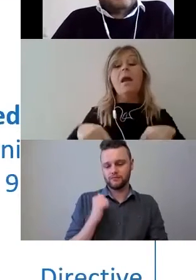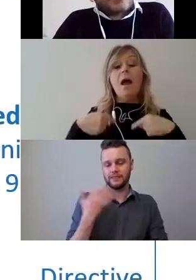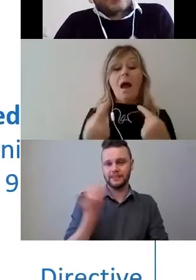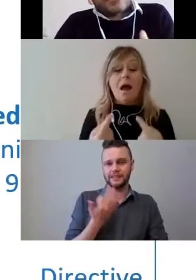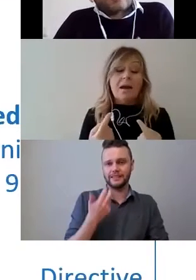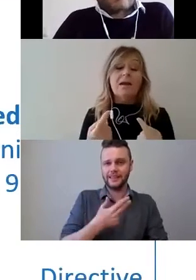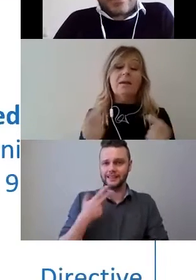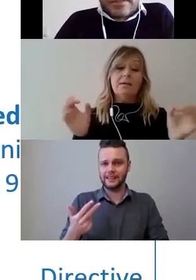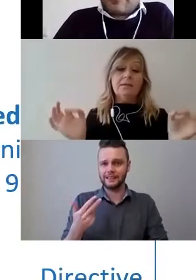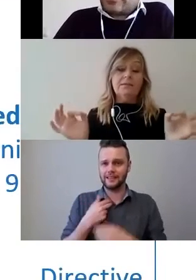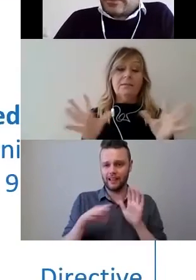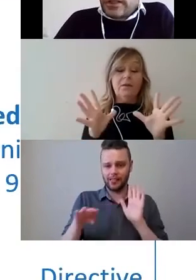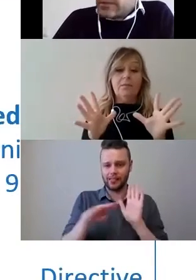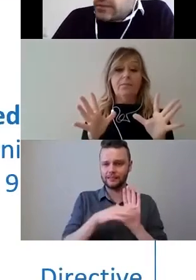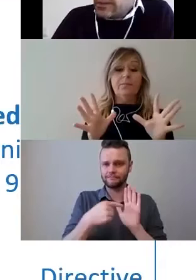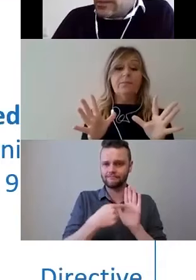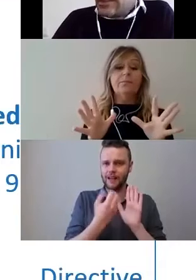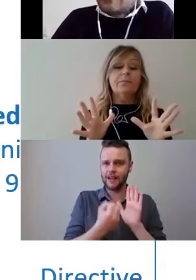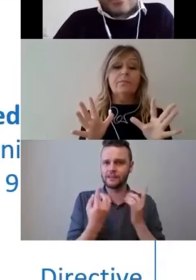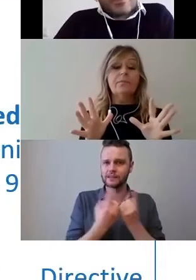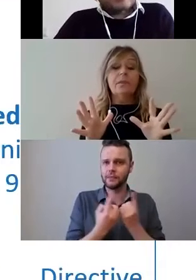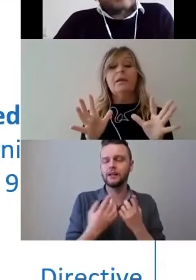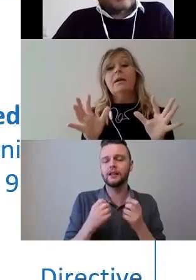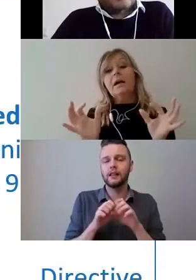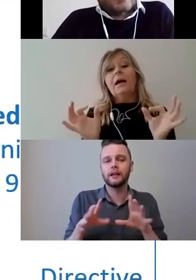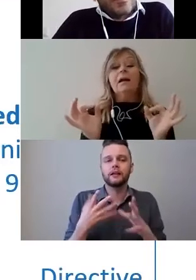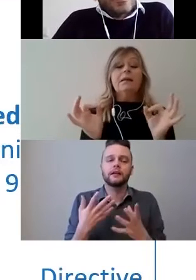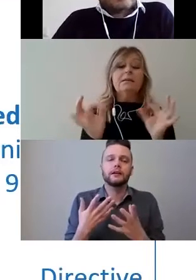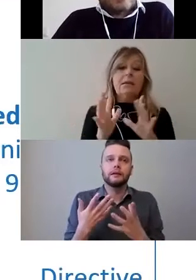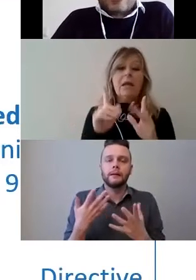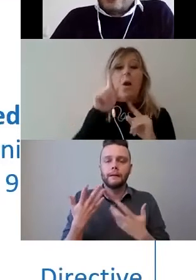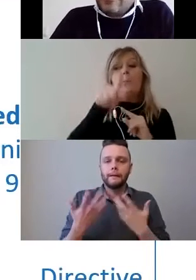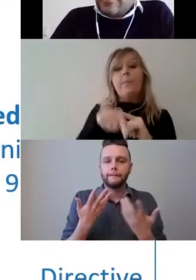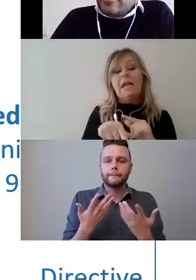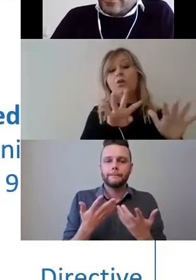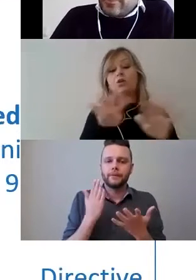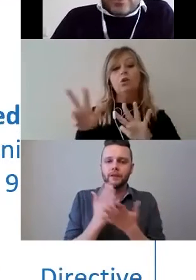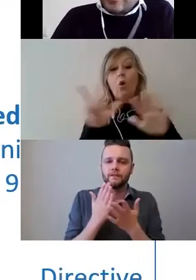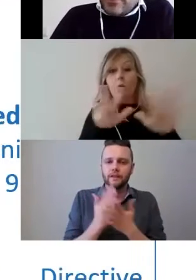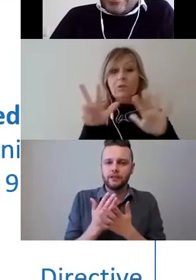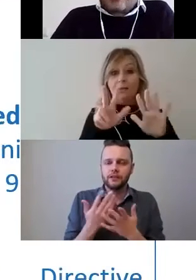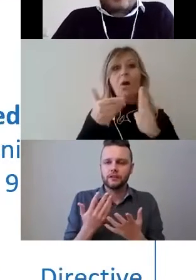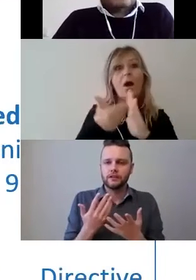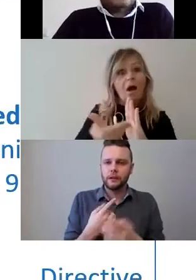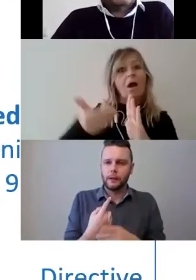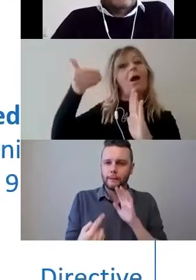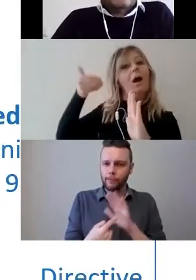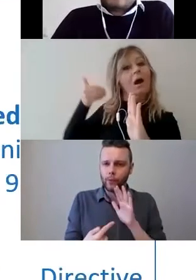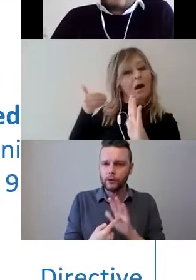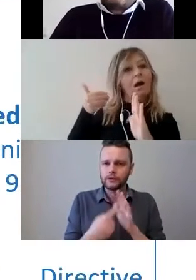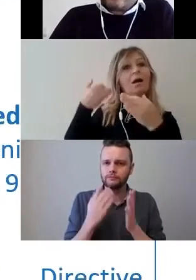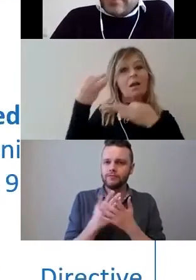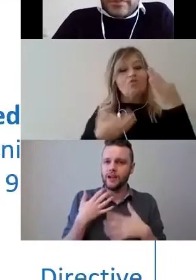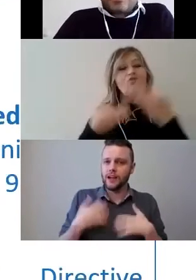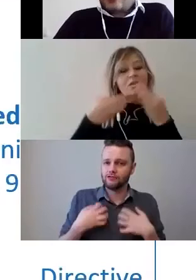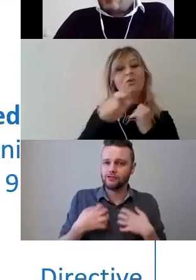Italian legislation provided something that it's, let's say, it has been very important, very interesting in terms